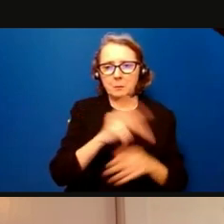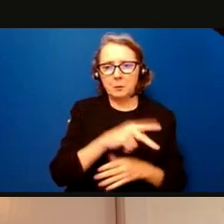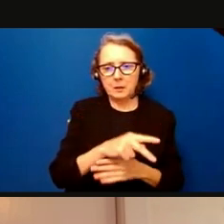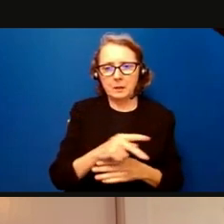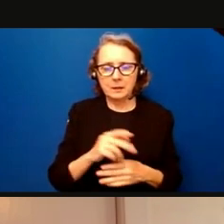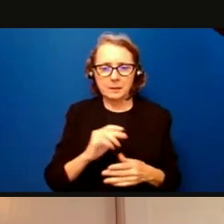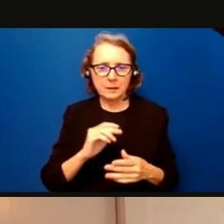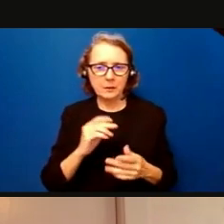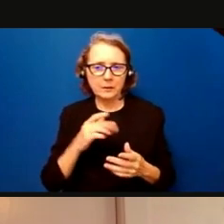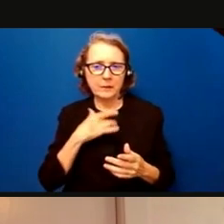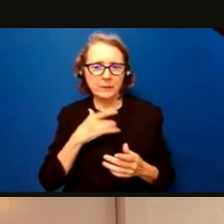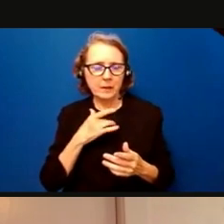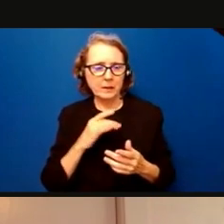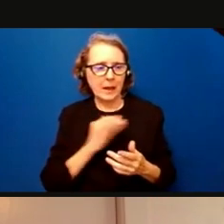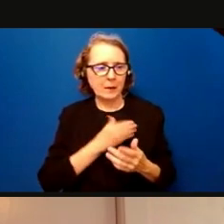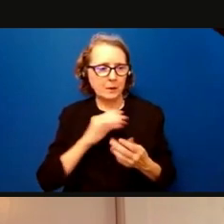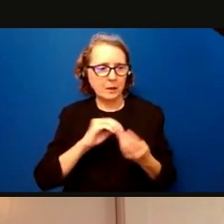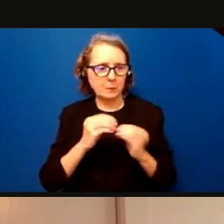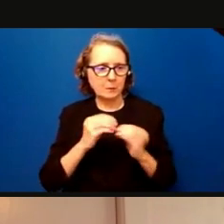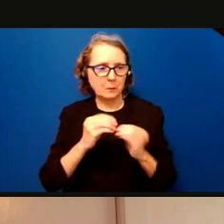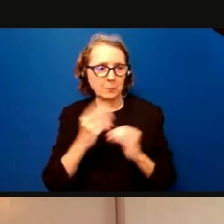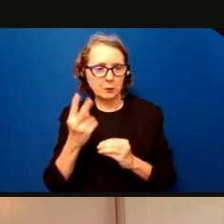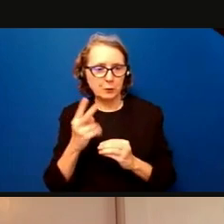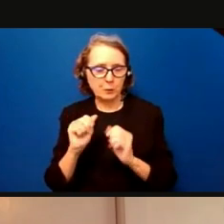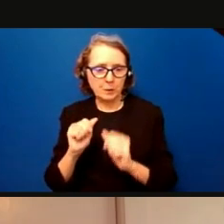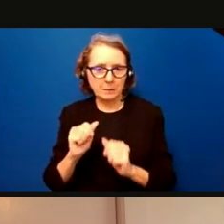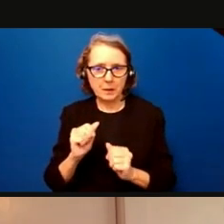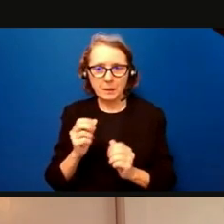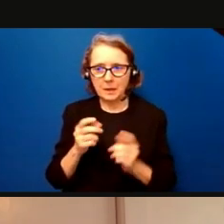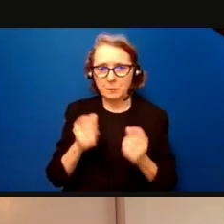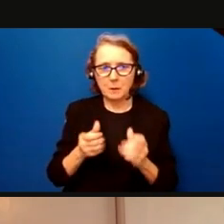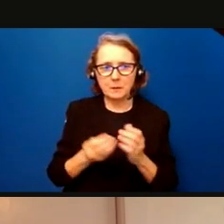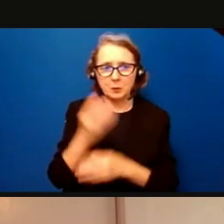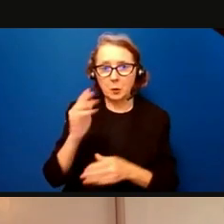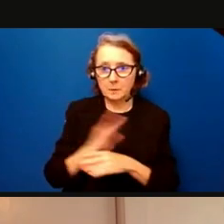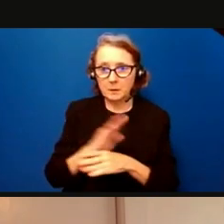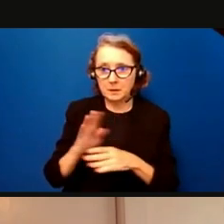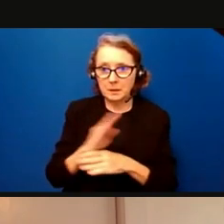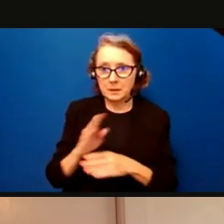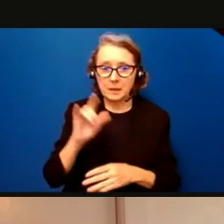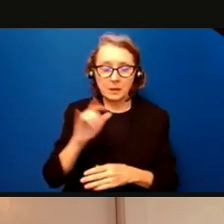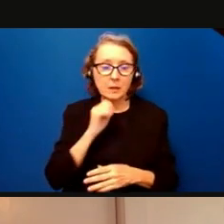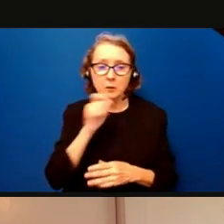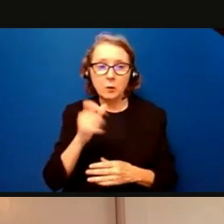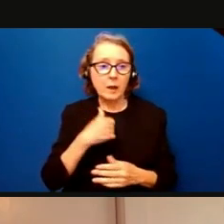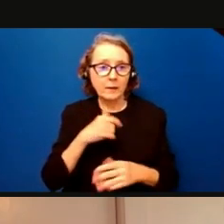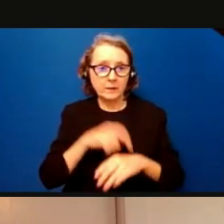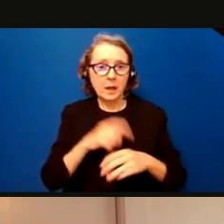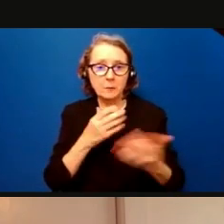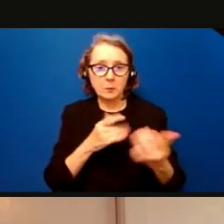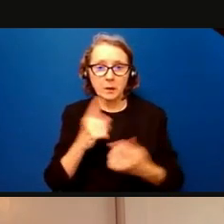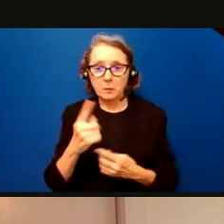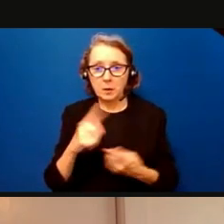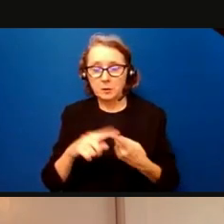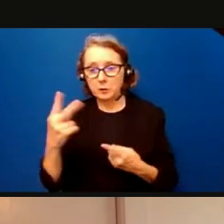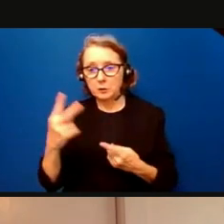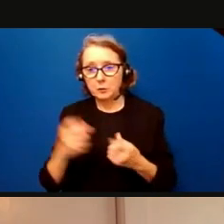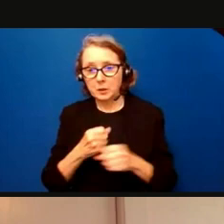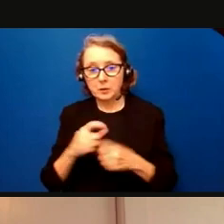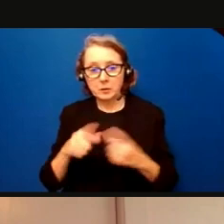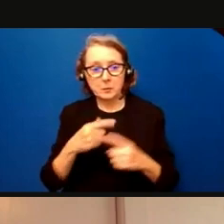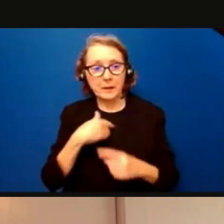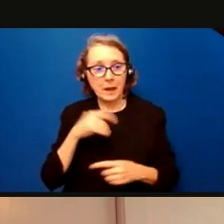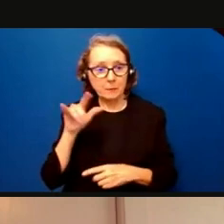two prospect would follow their lead. As rapidly growing businesses, these airlines do not have the time to wait 1 to 2 years when they have planes that are ready to operate